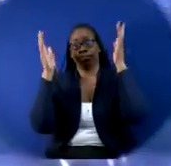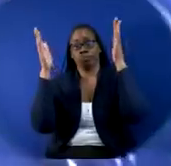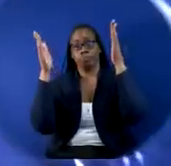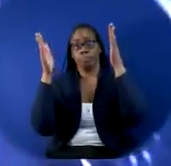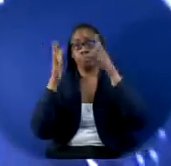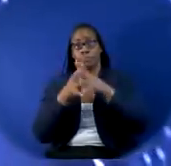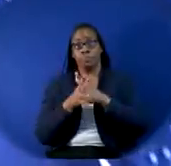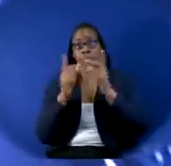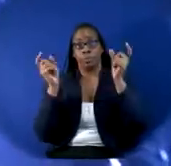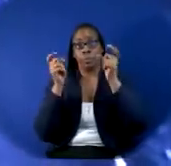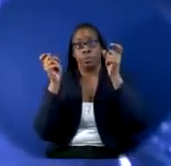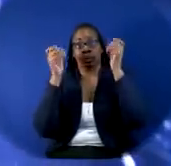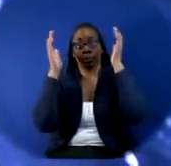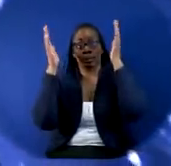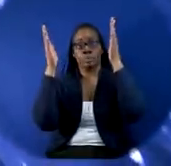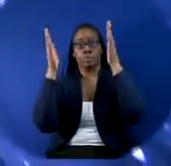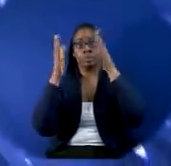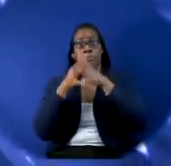Hallelujah.